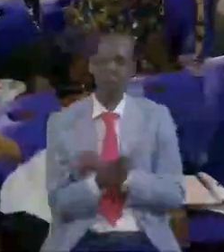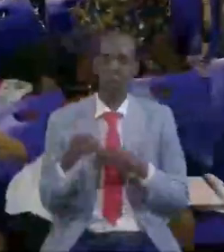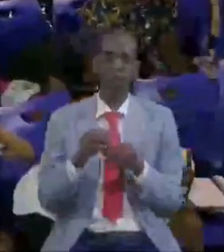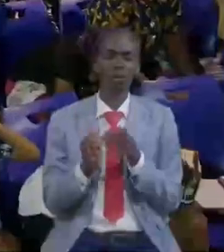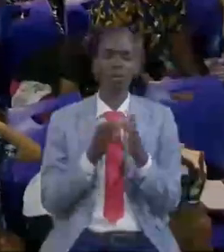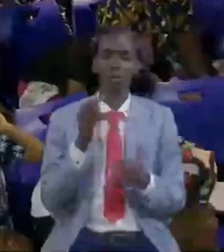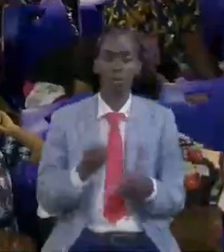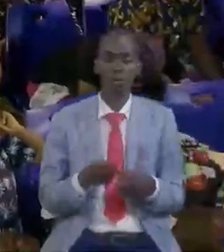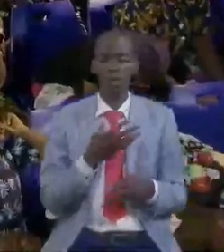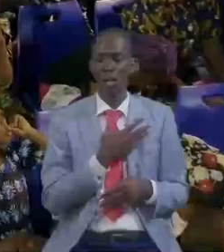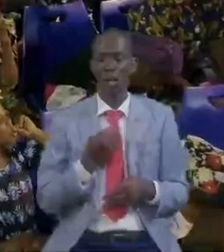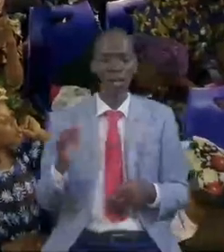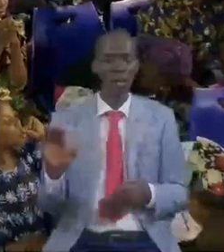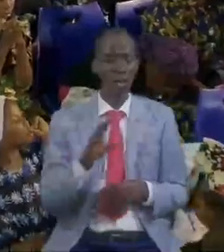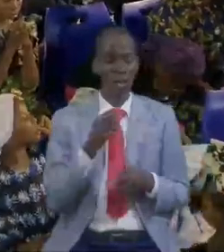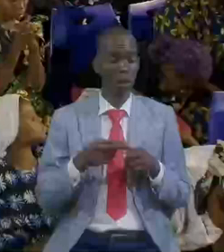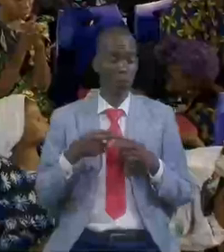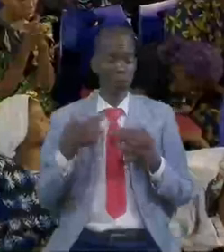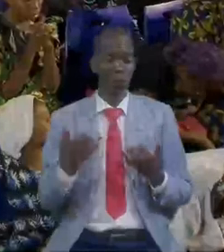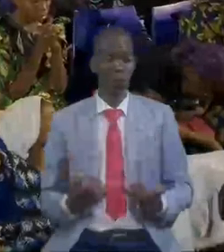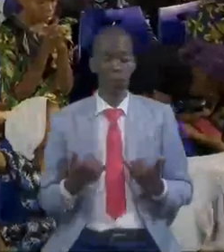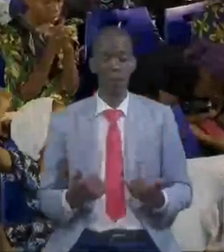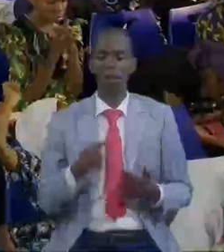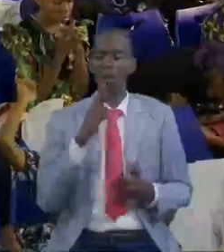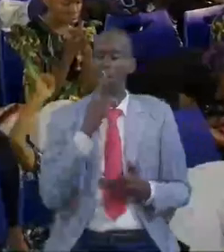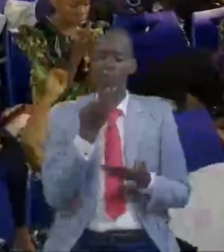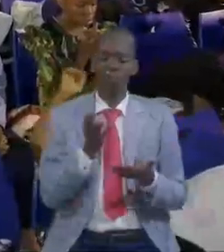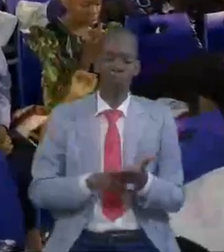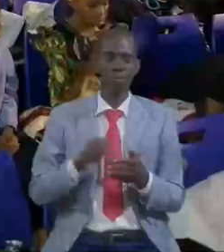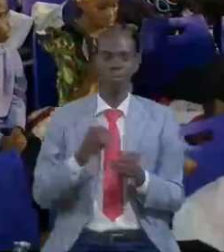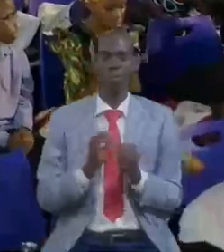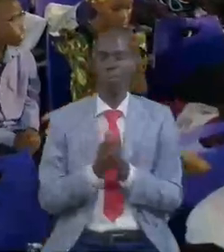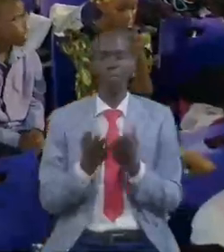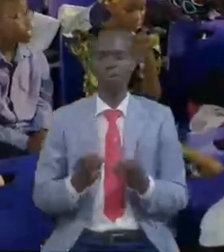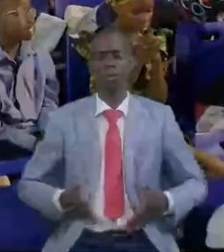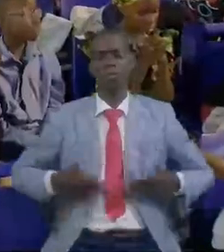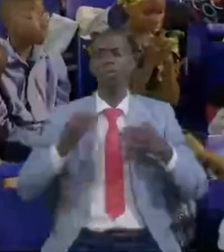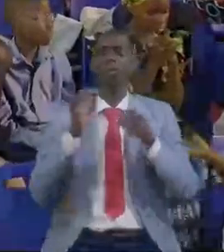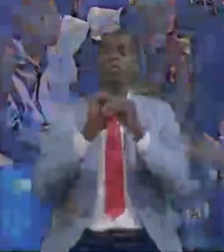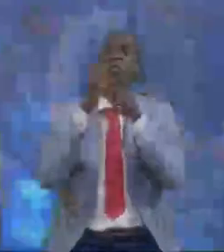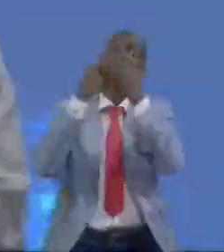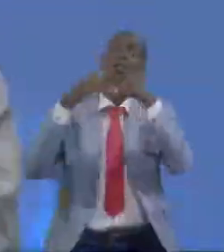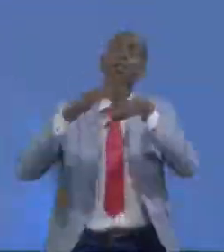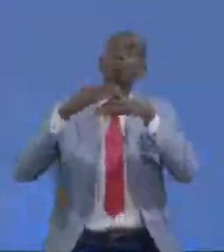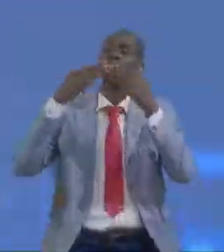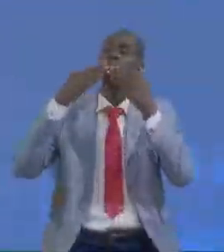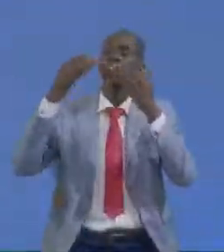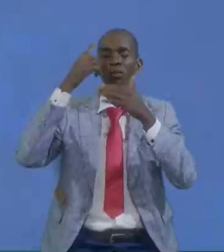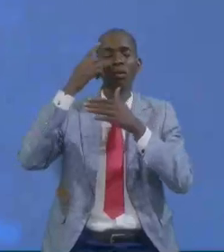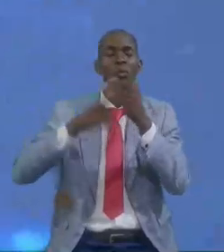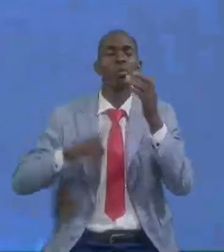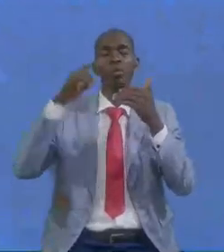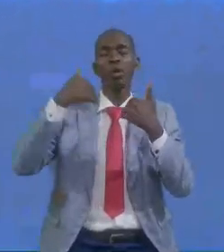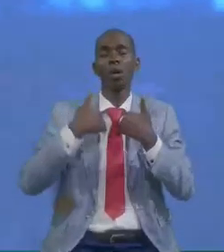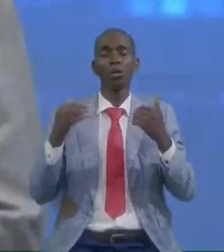transformés, changés. Et leurs noms sont maintenant dans le livre de vie au ciel. Thank you for what you have Merci done. Pour ce que In tu